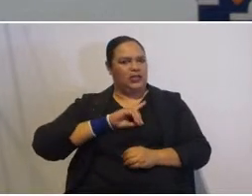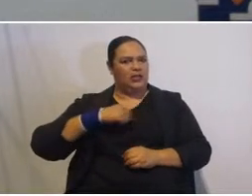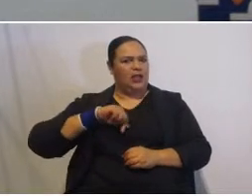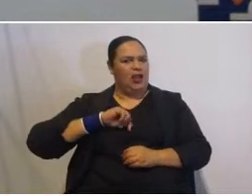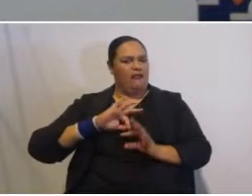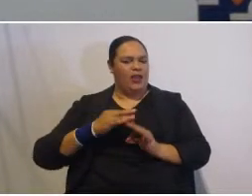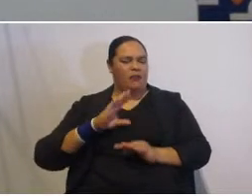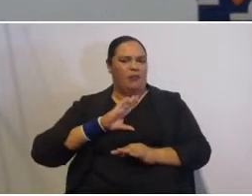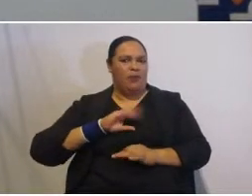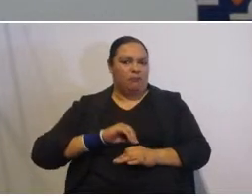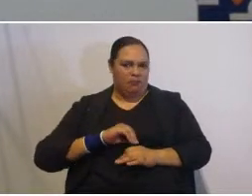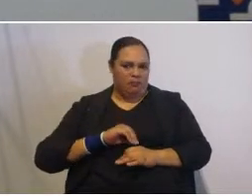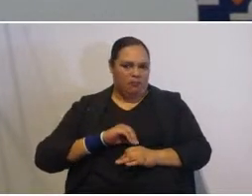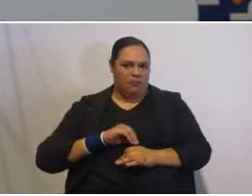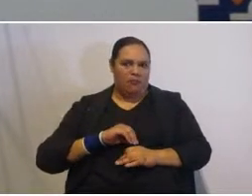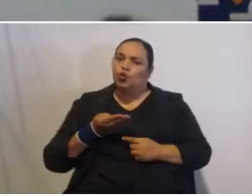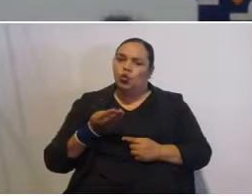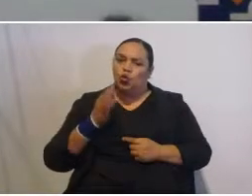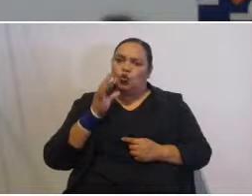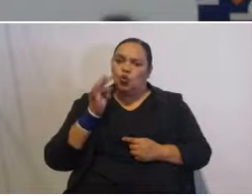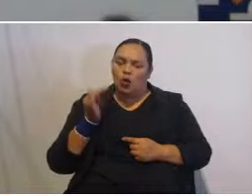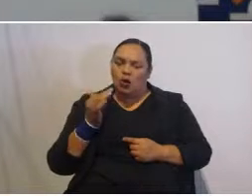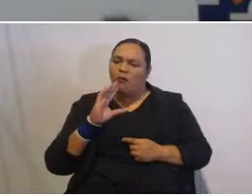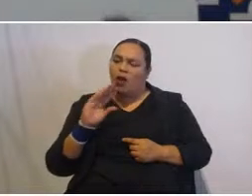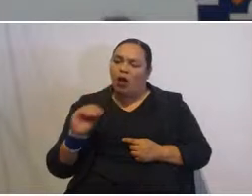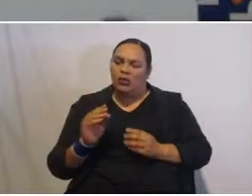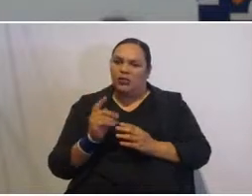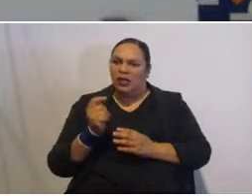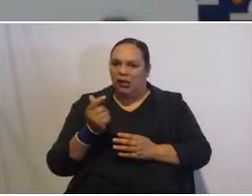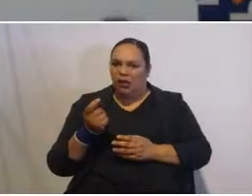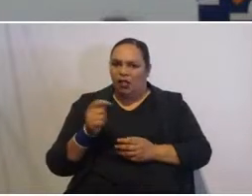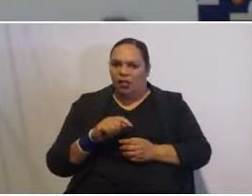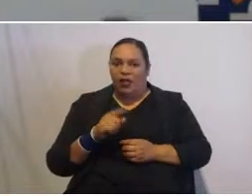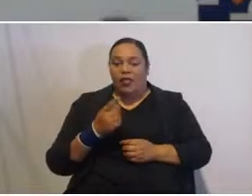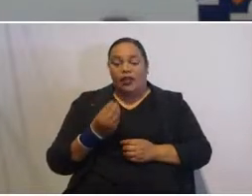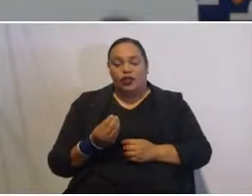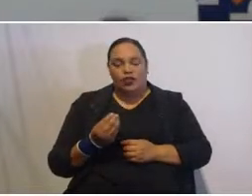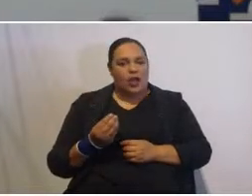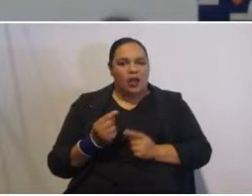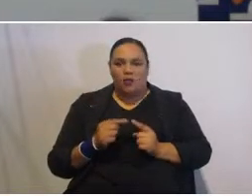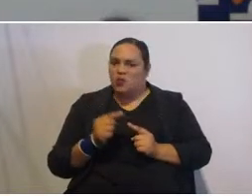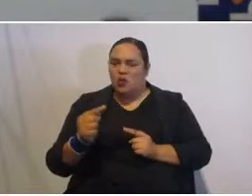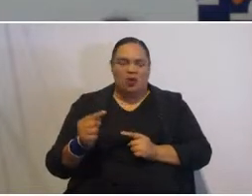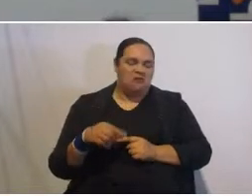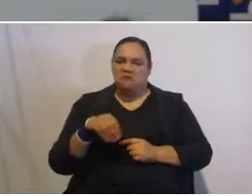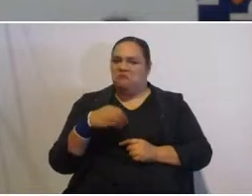families. Because if I say that child won't go there,